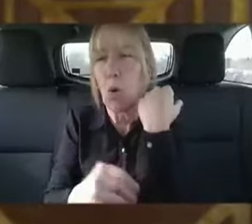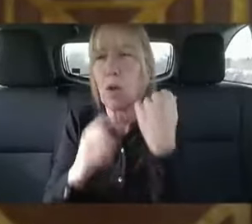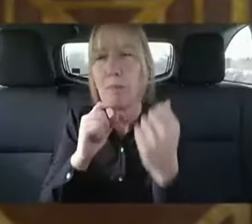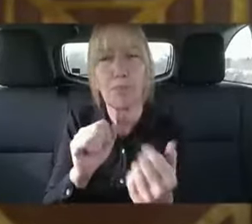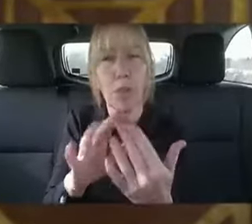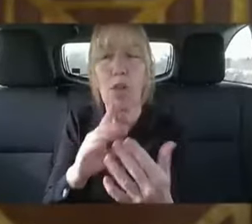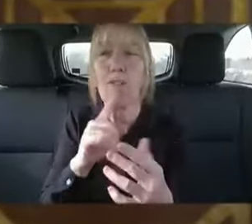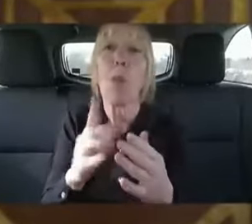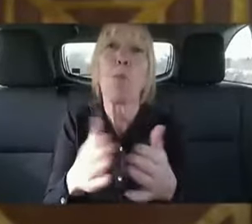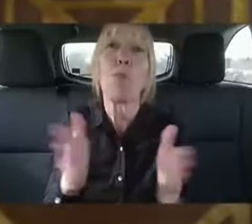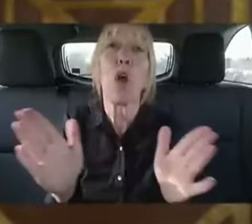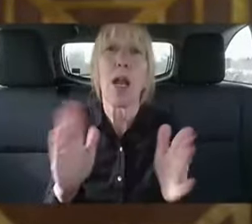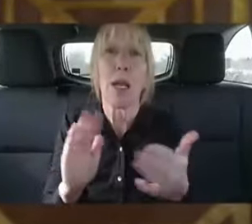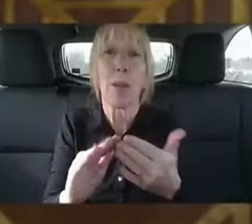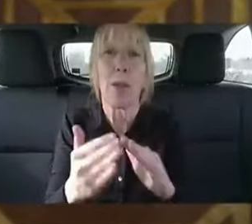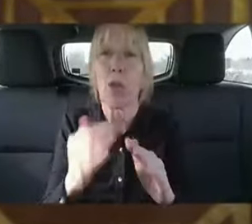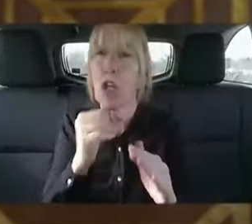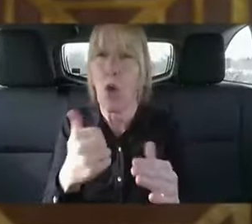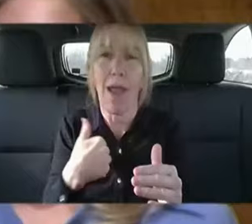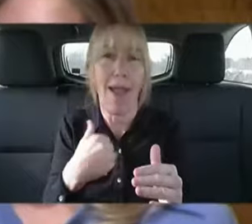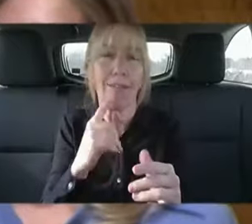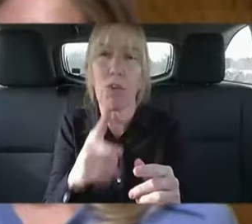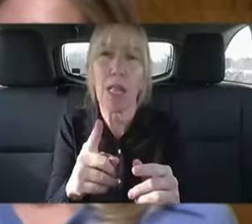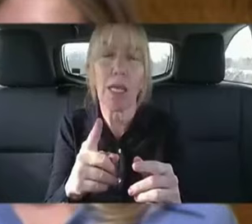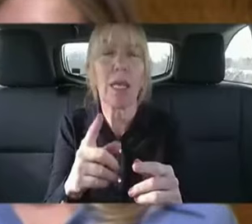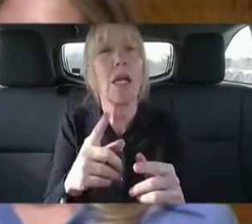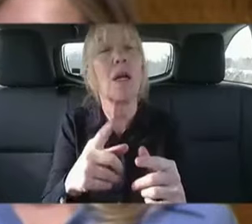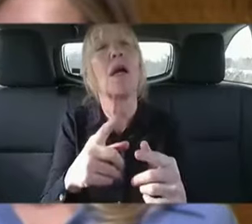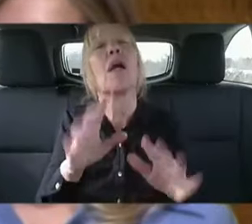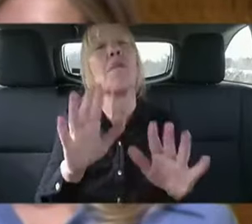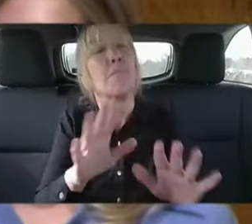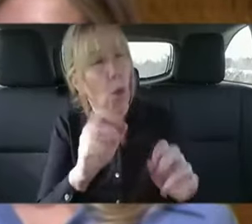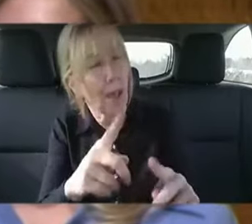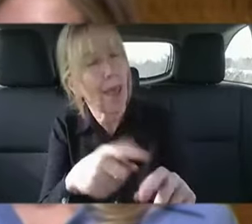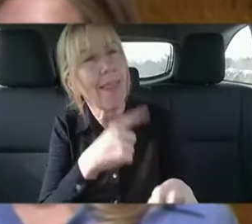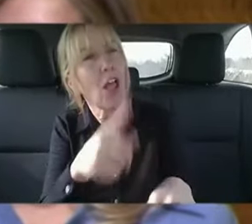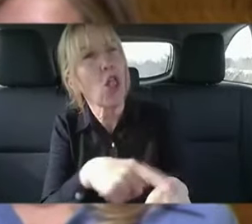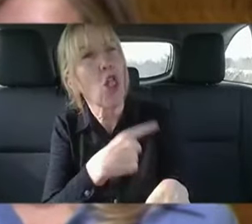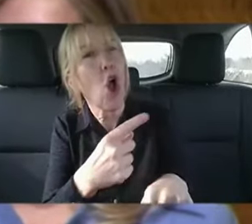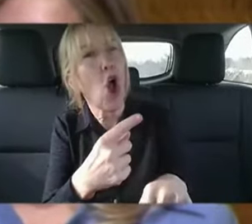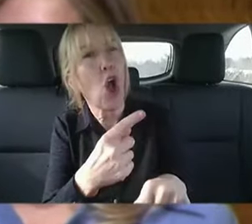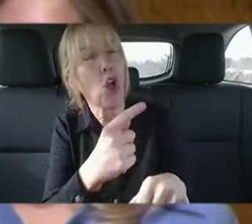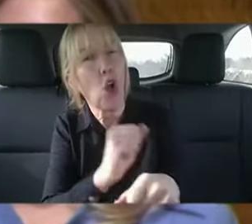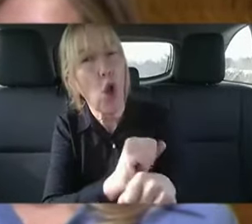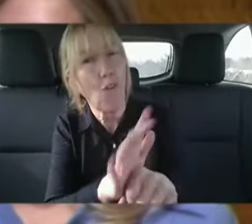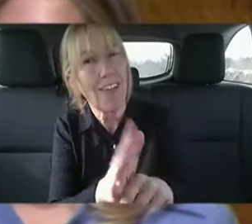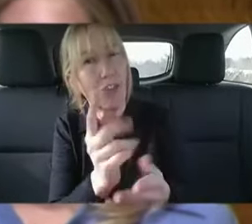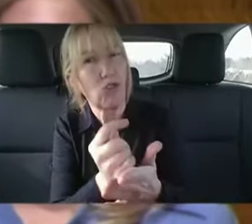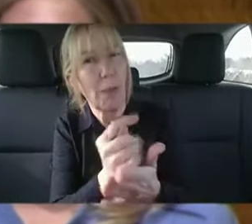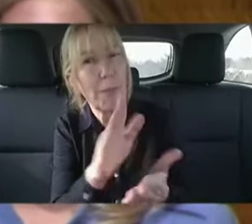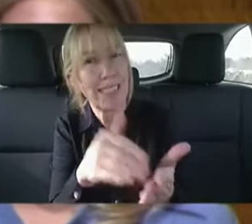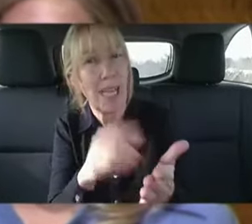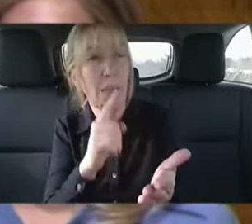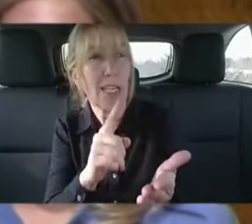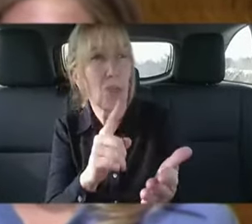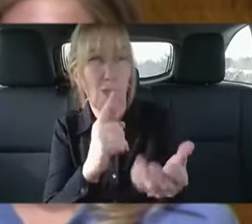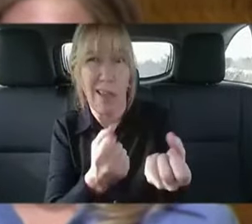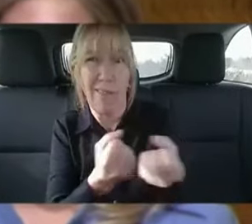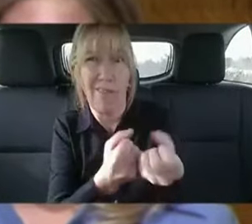community don't really have a very... Okay, then go back to the long COVID treatment centers, mm-hmm. because we funded 8 or 9 of those.